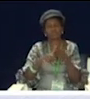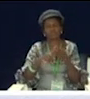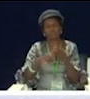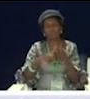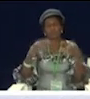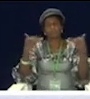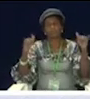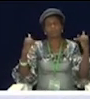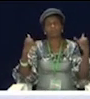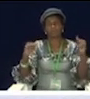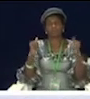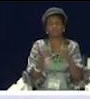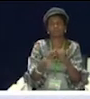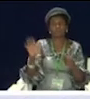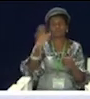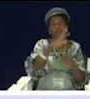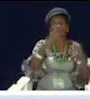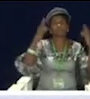future,